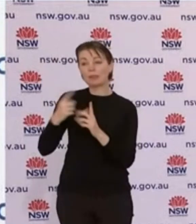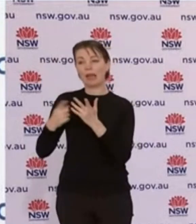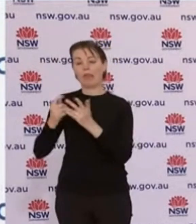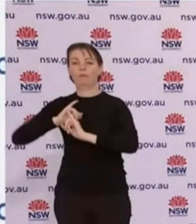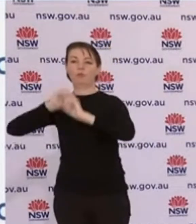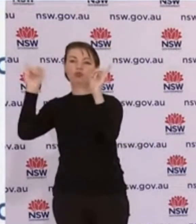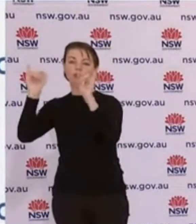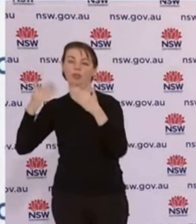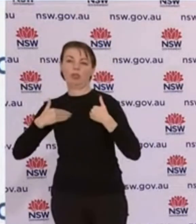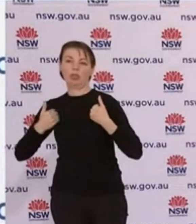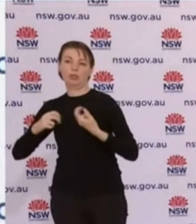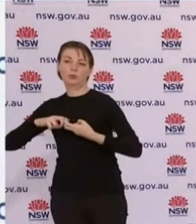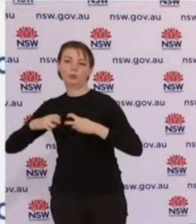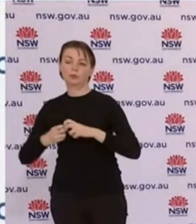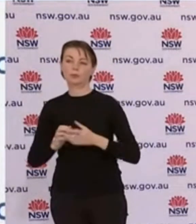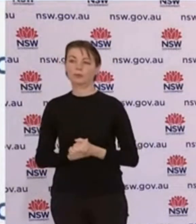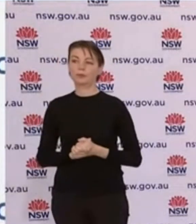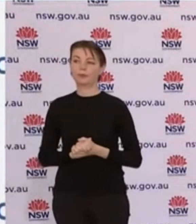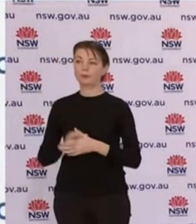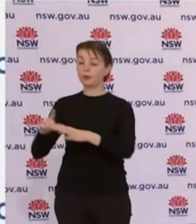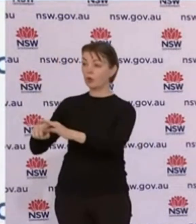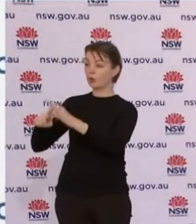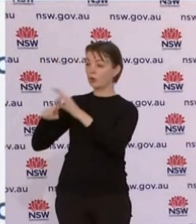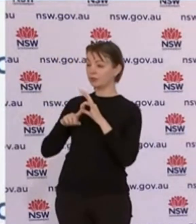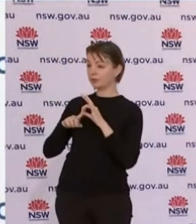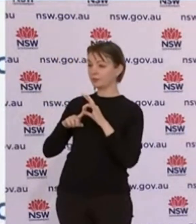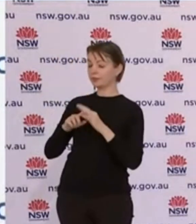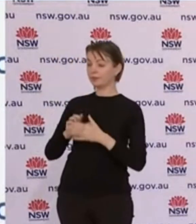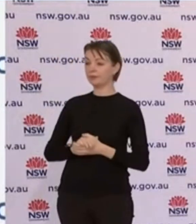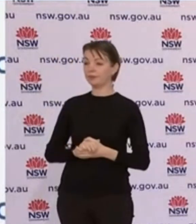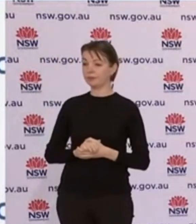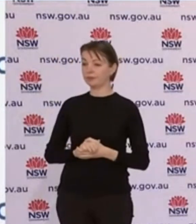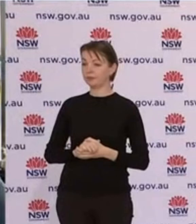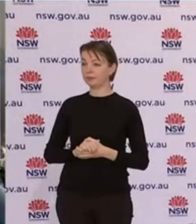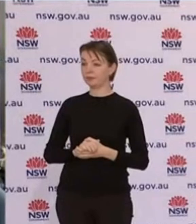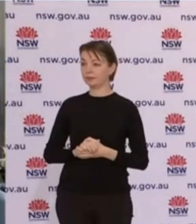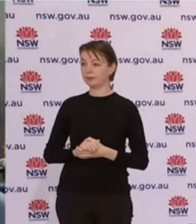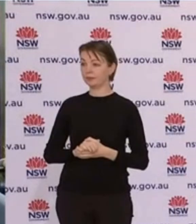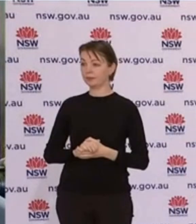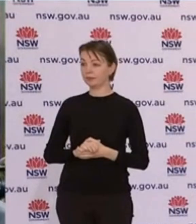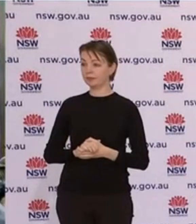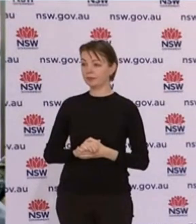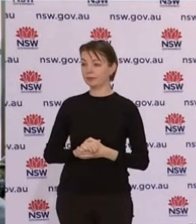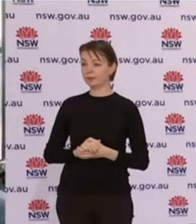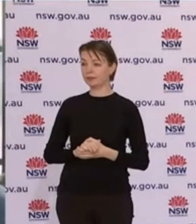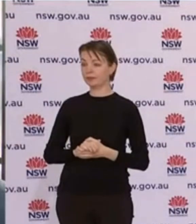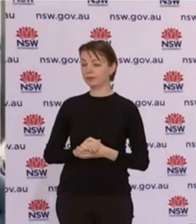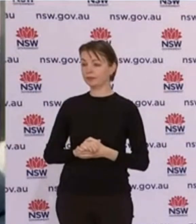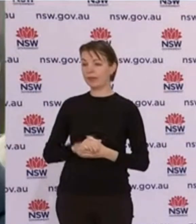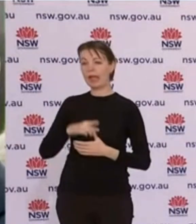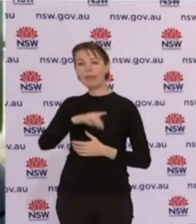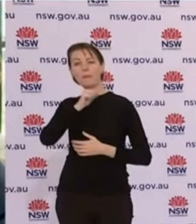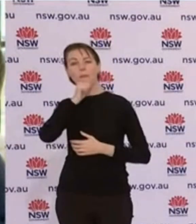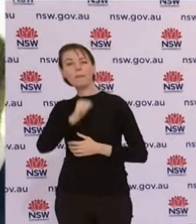From a health perspective, how relieved was health that the police finally put up with that fugitive COVID